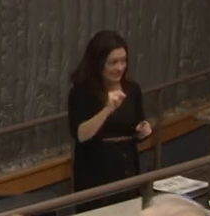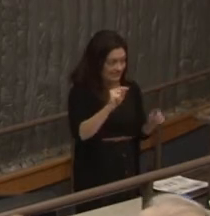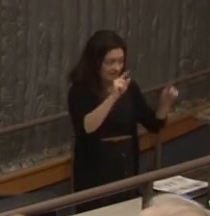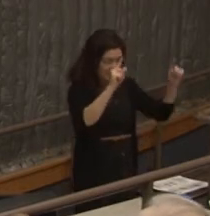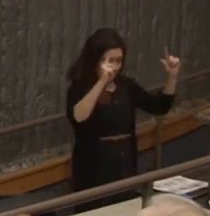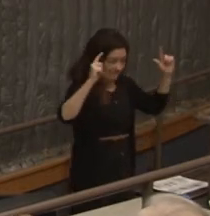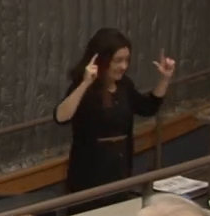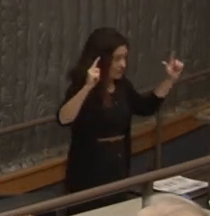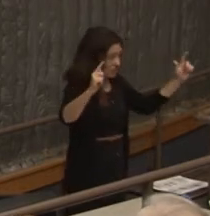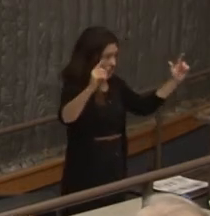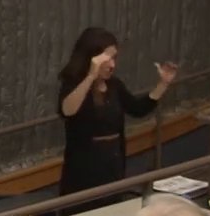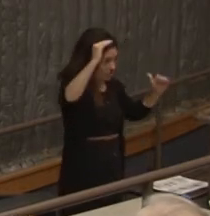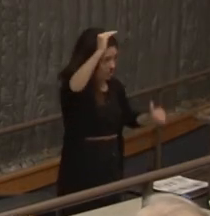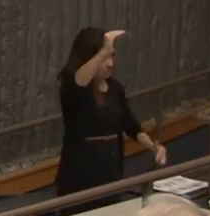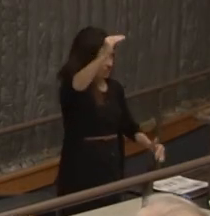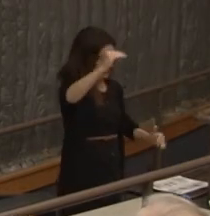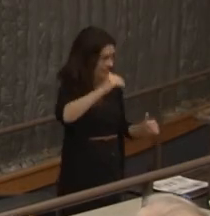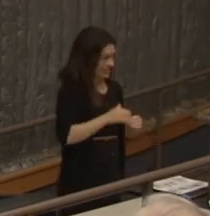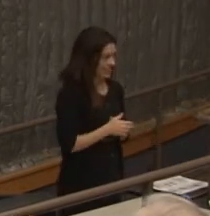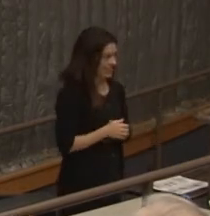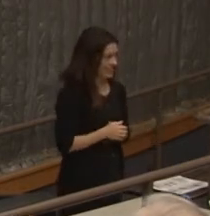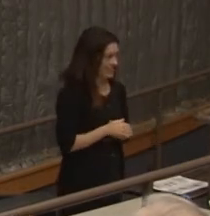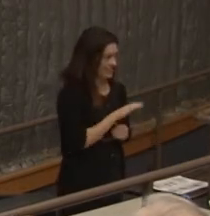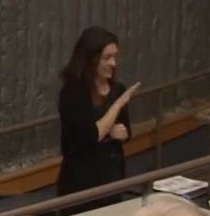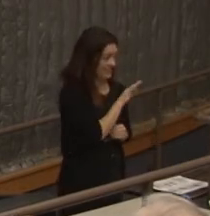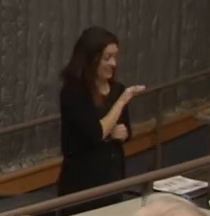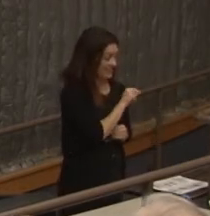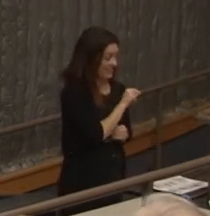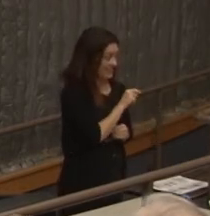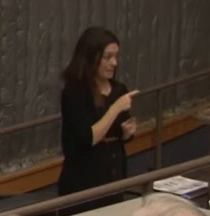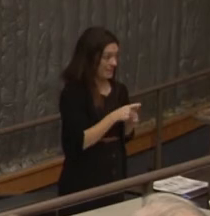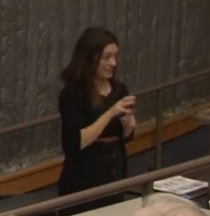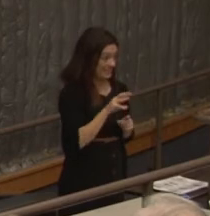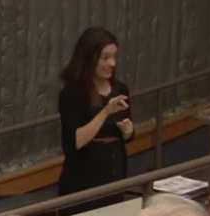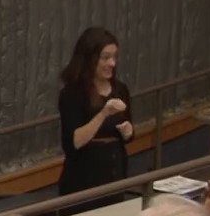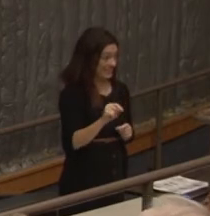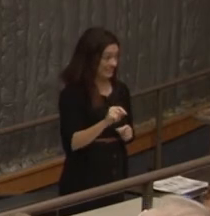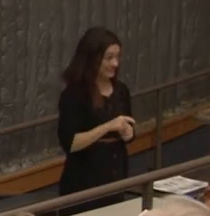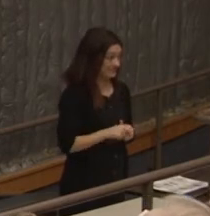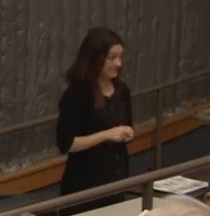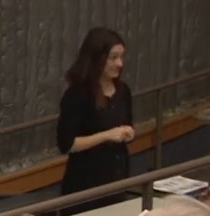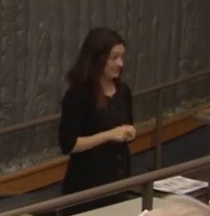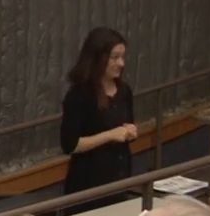very large. I'll stop here. Thank you very much.